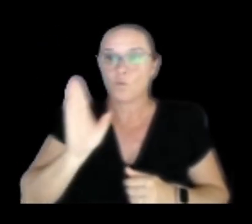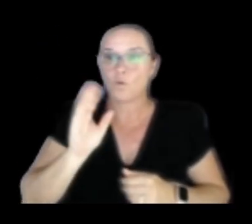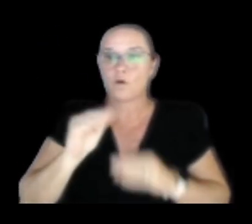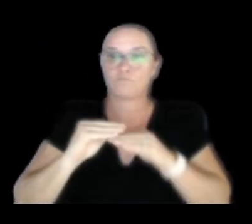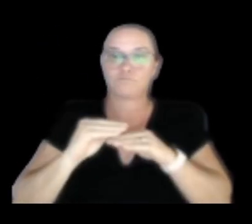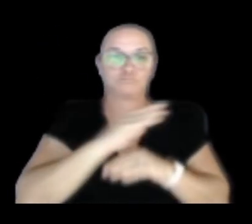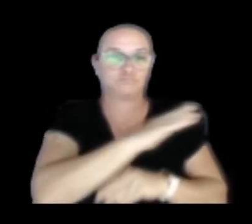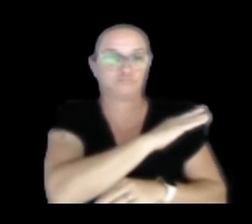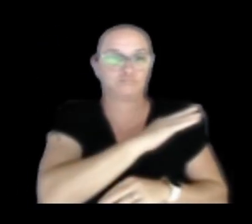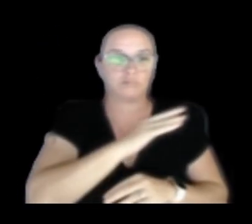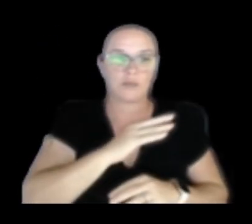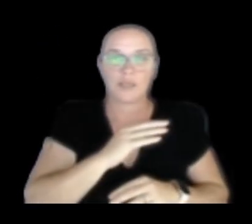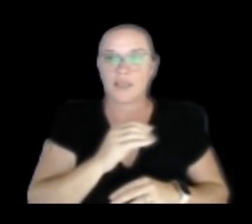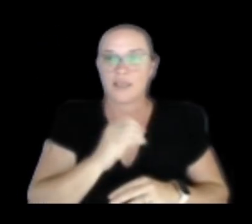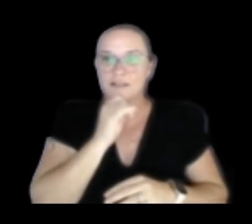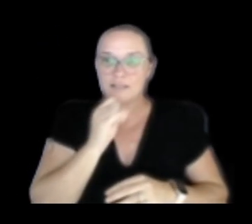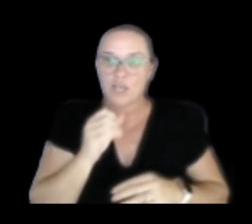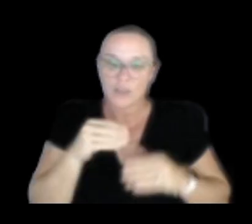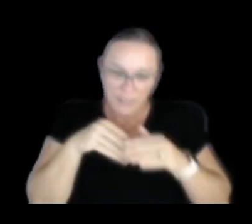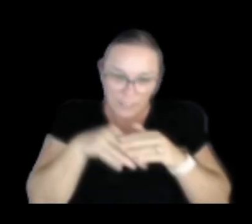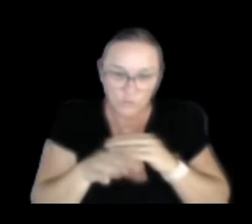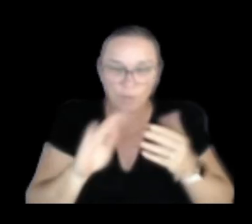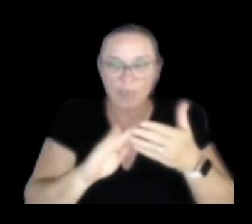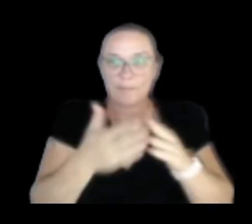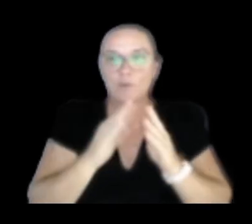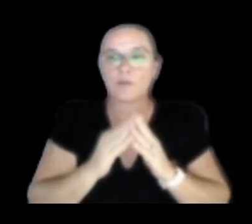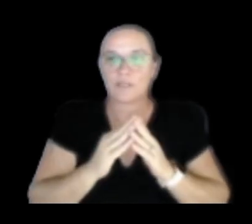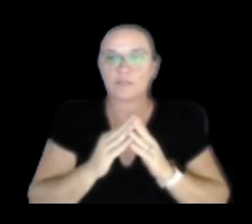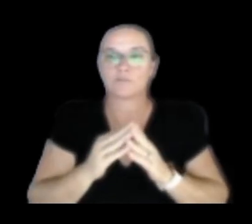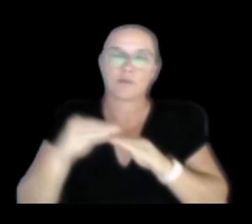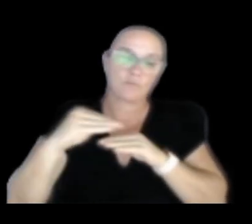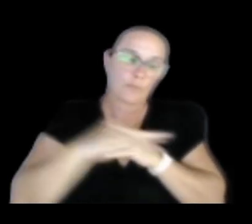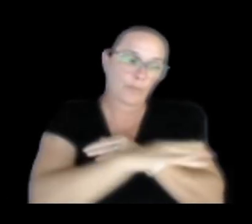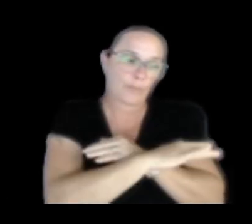away from the nearby communities to the southwest here for the most part.